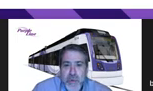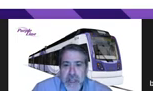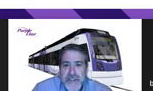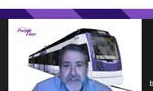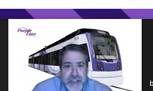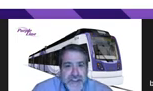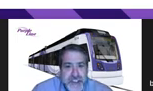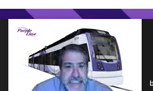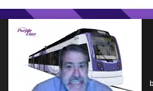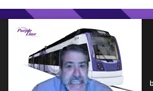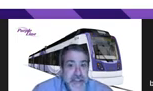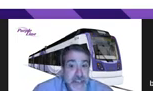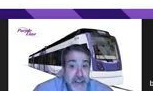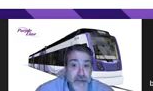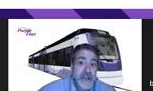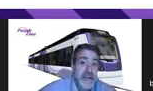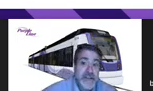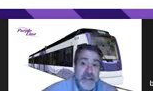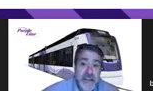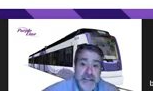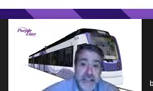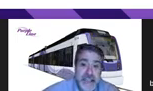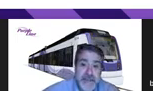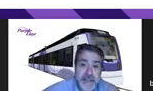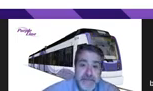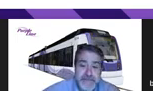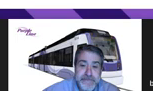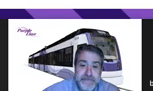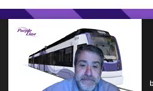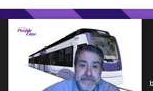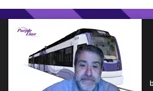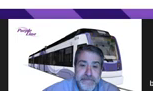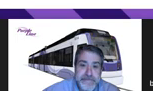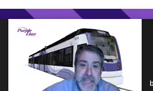training while construction continues elsewhere along the alignment.